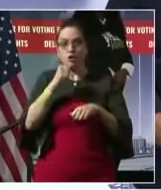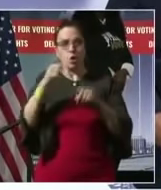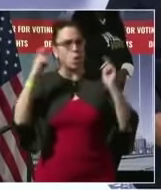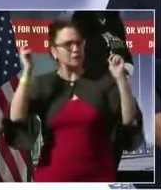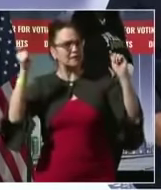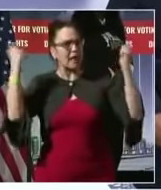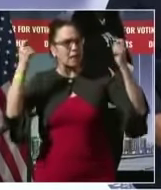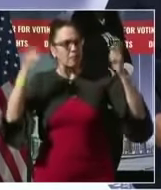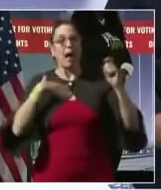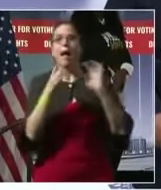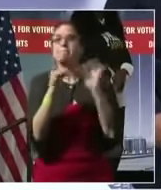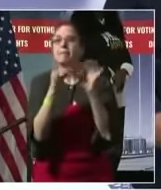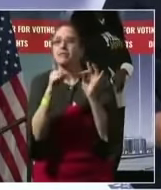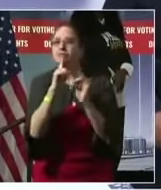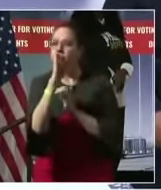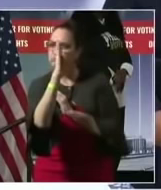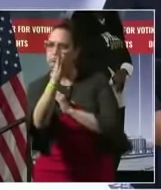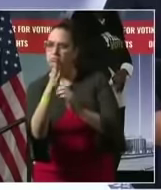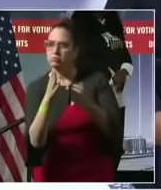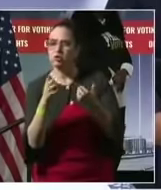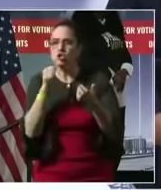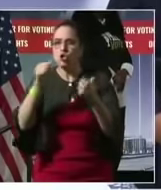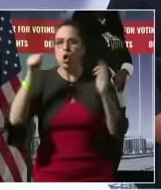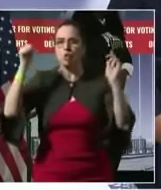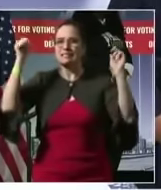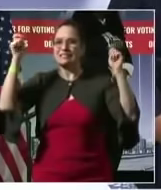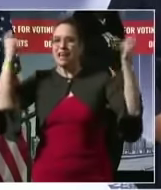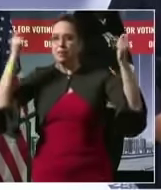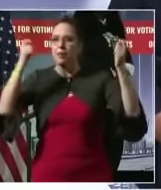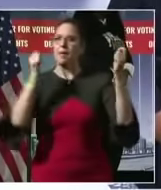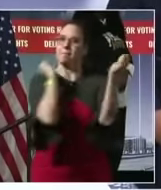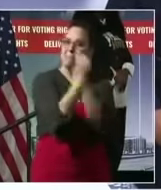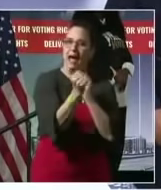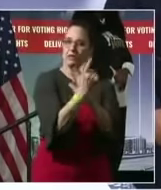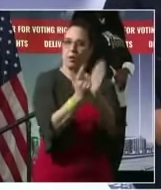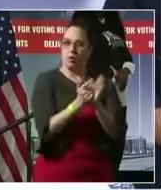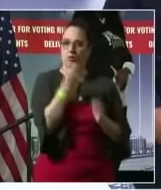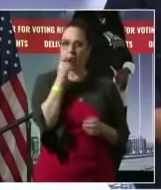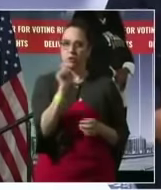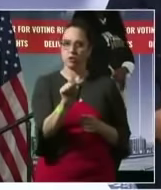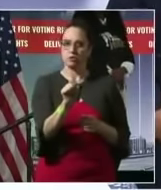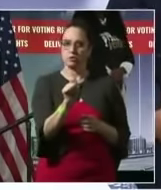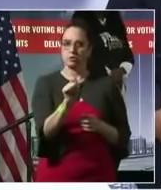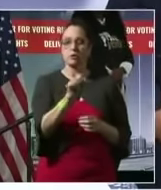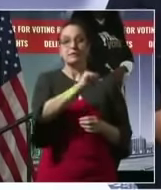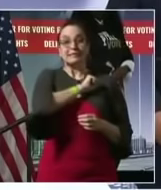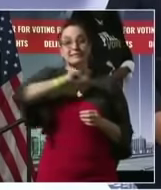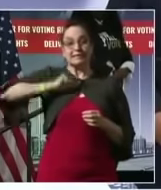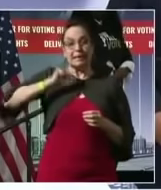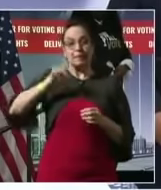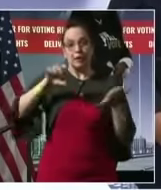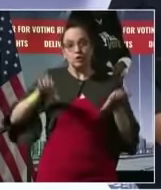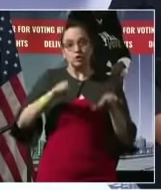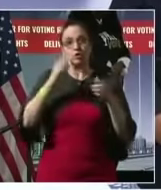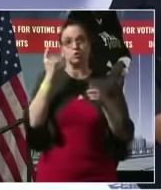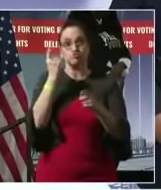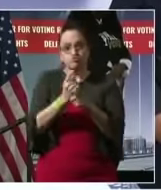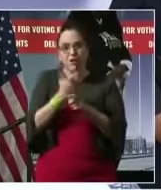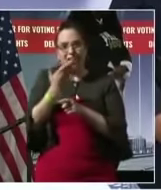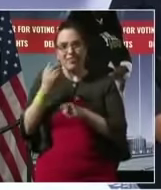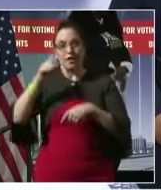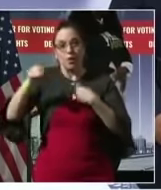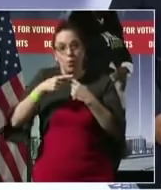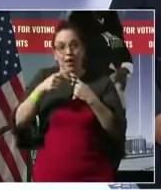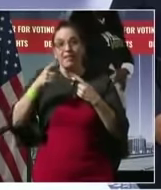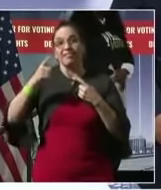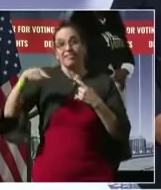celebrate. Legislate. The Senate must do the right thing when this legislation comes to a vote